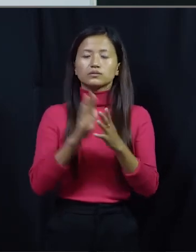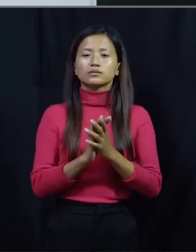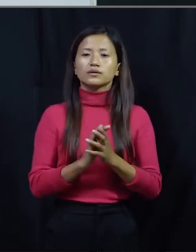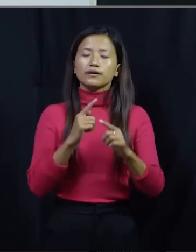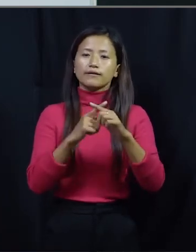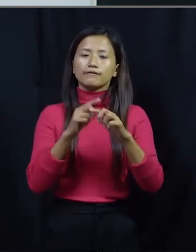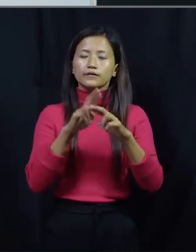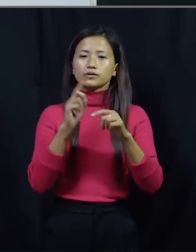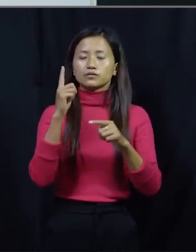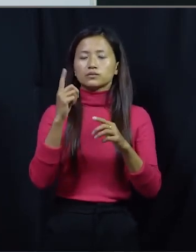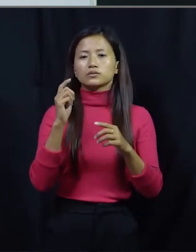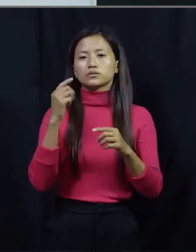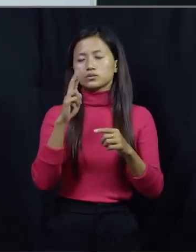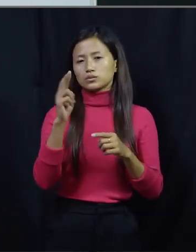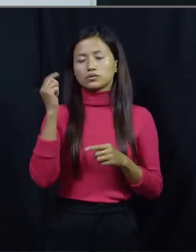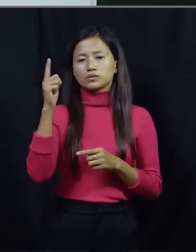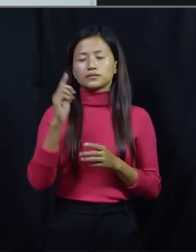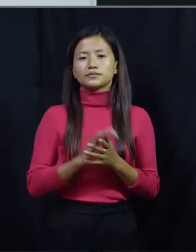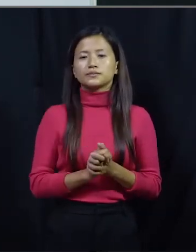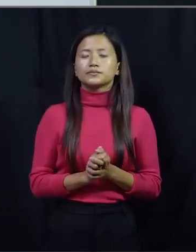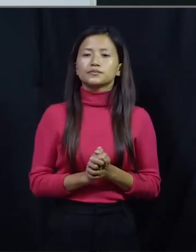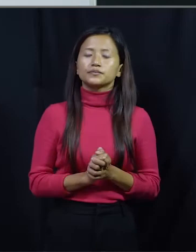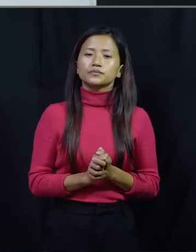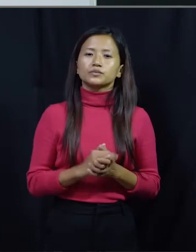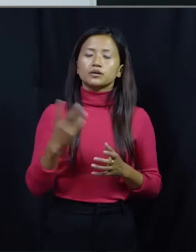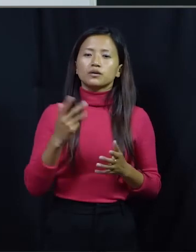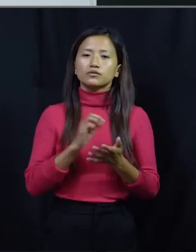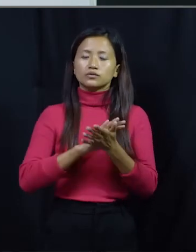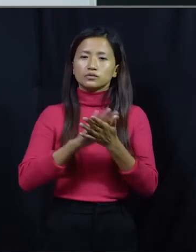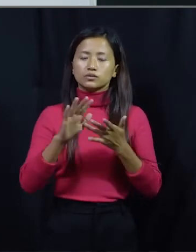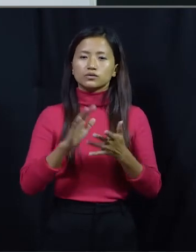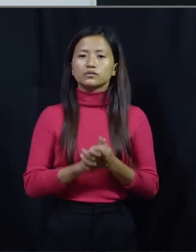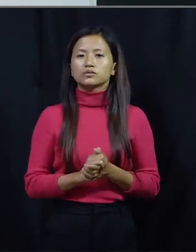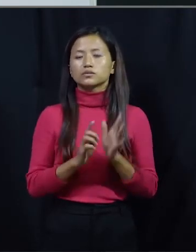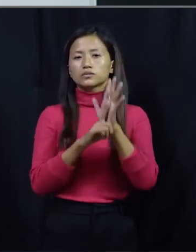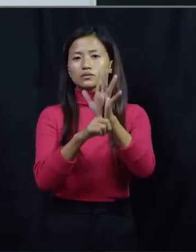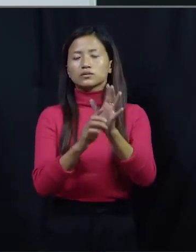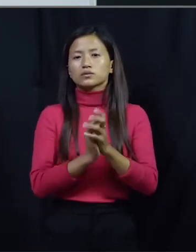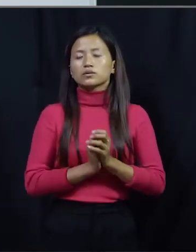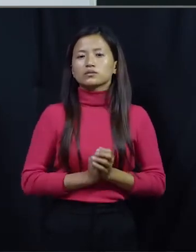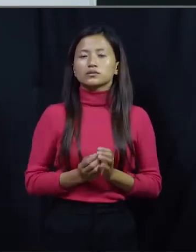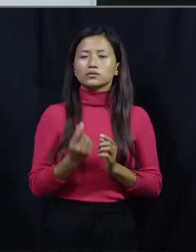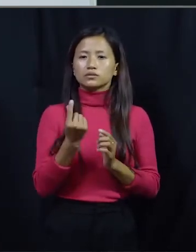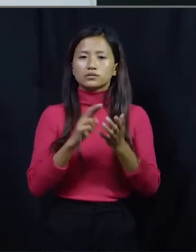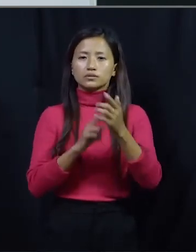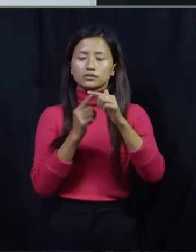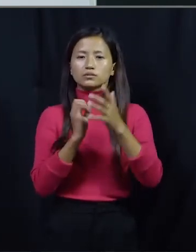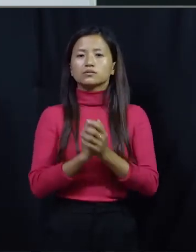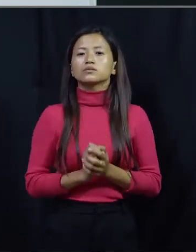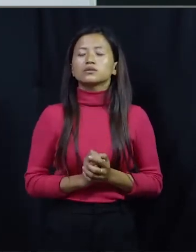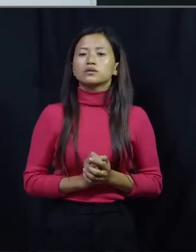is 1 to 1. All right. And then how to show that it is onto.